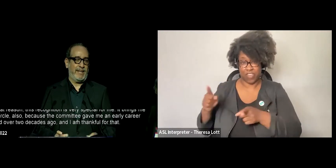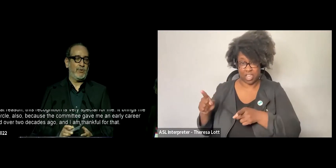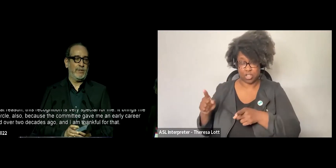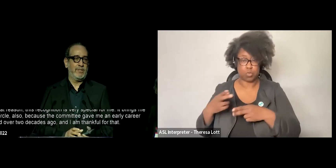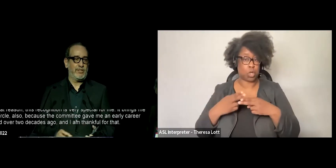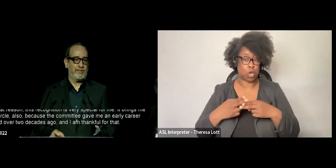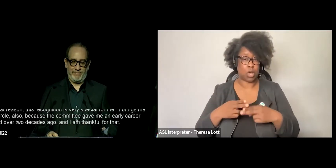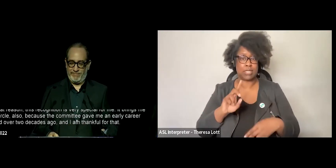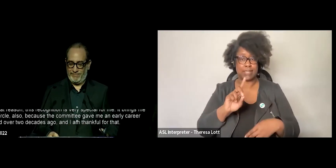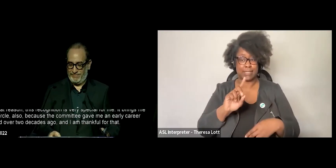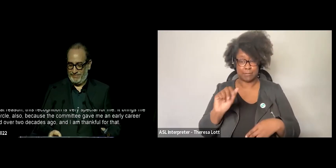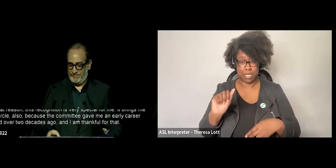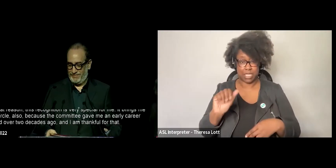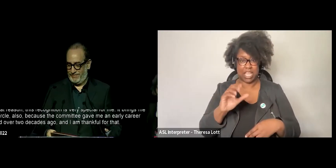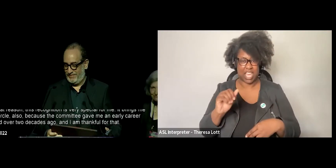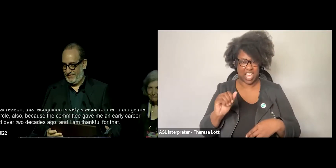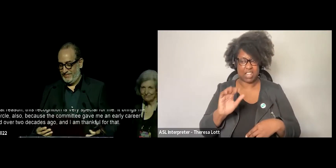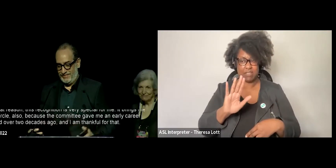intersections. Thank you so much.